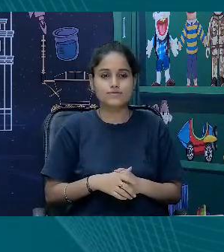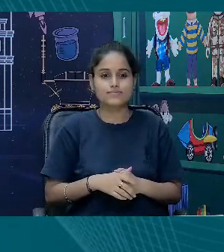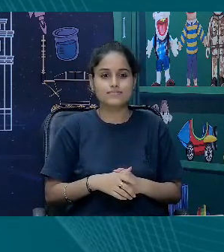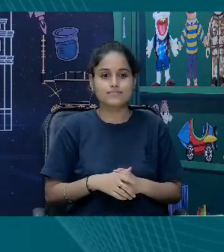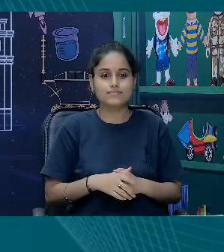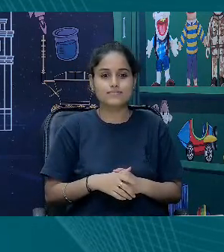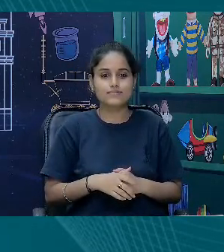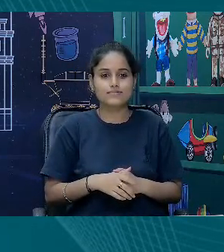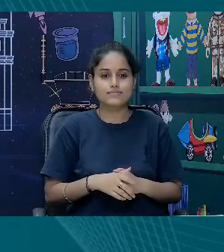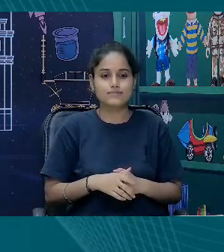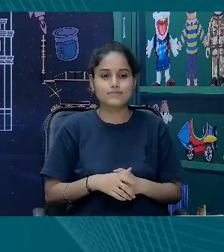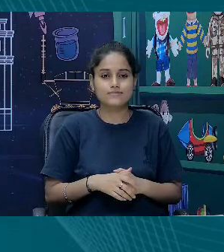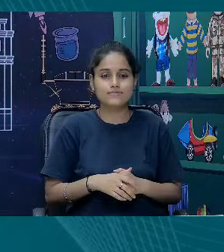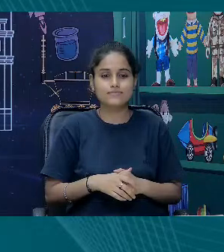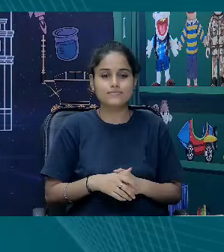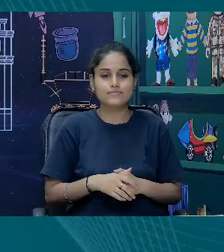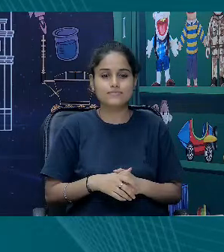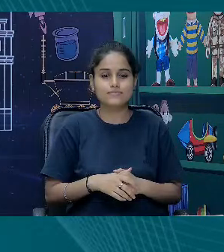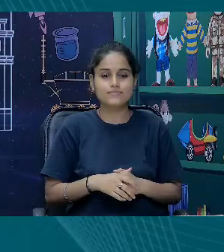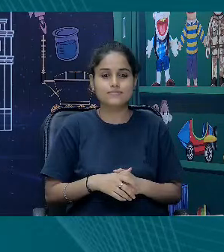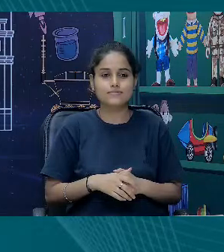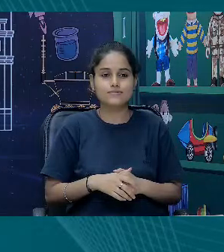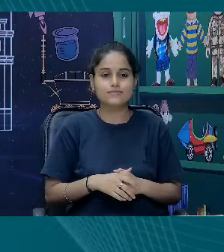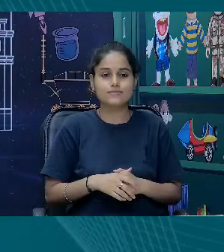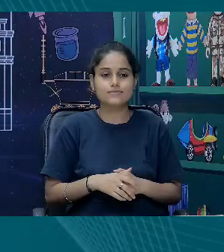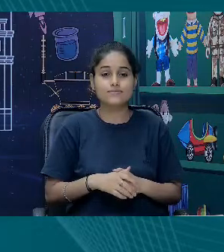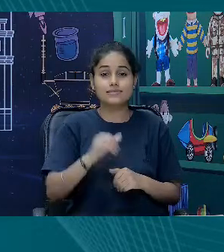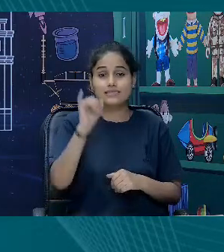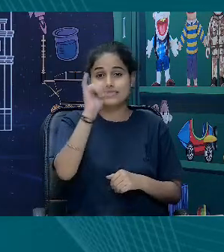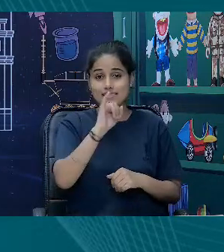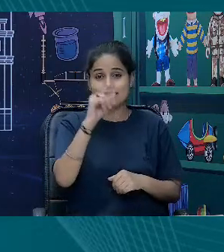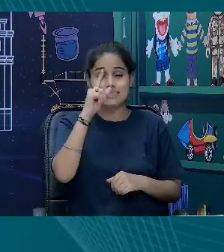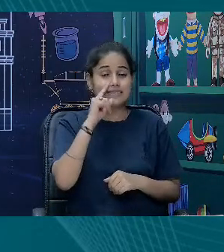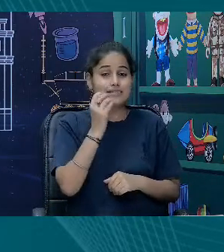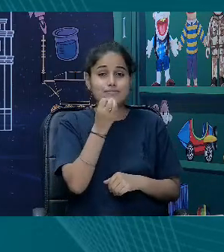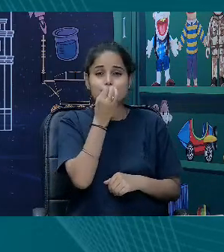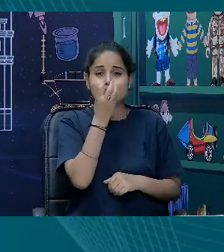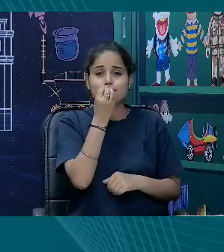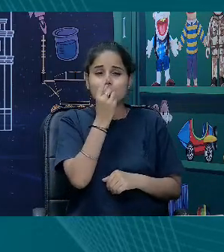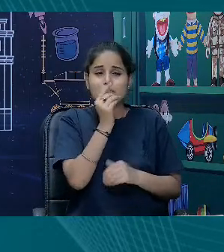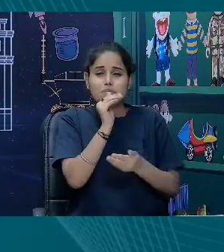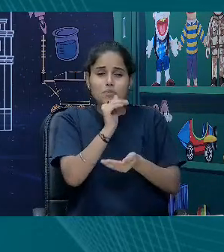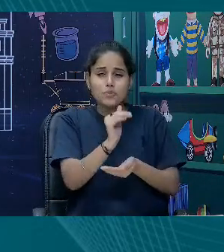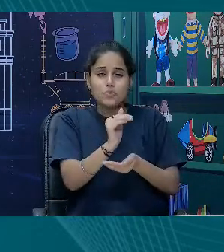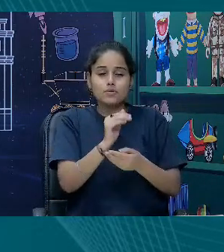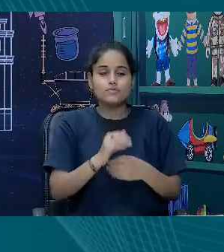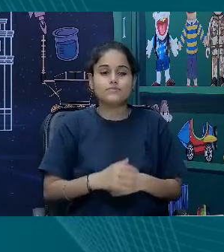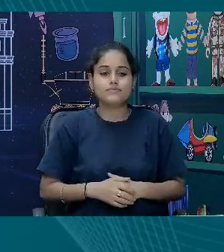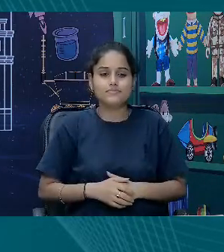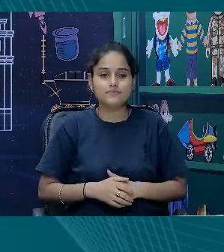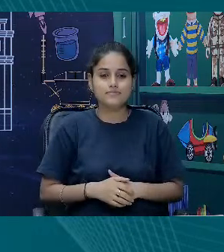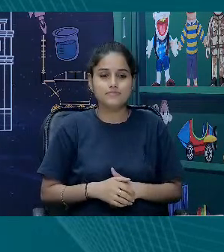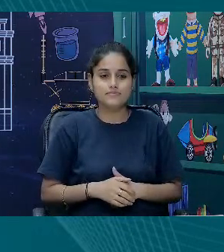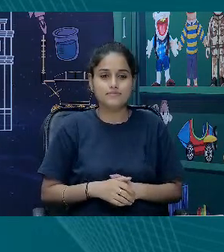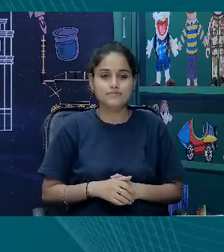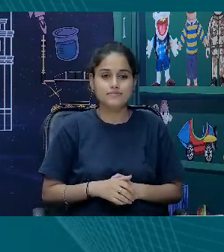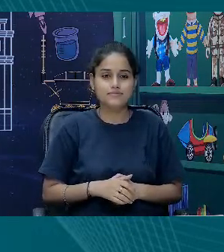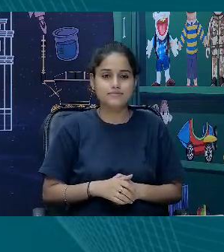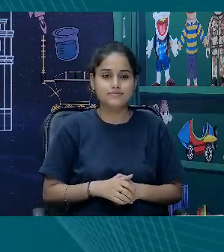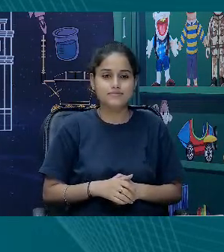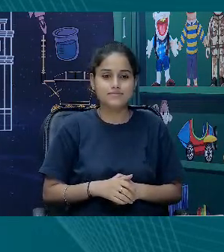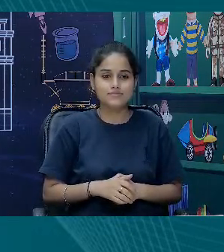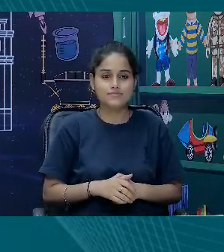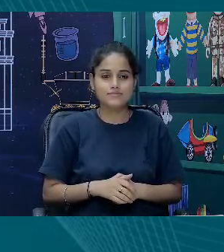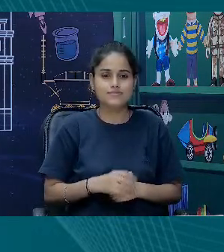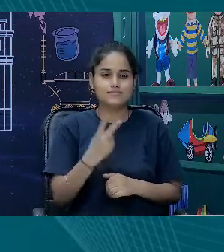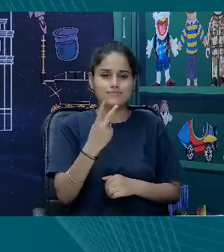and then I have to draw 6 little marigolds. 1,